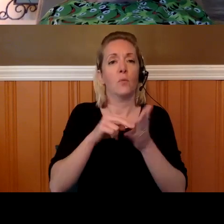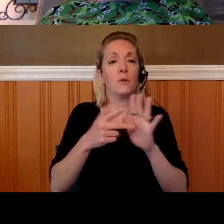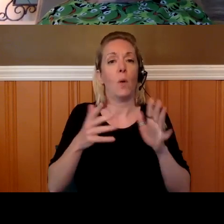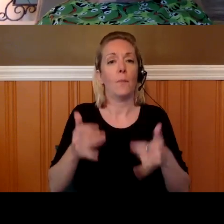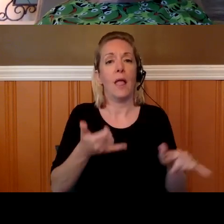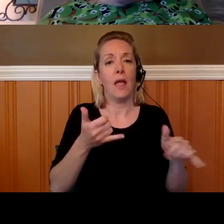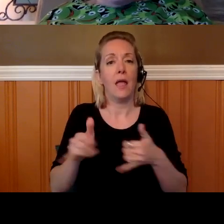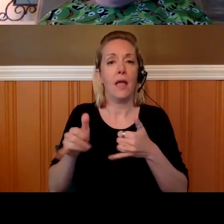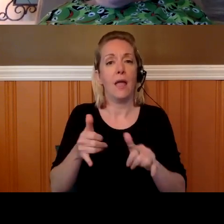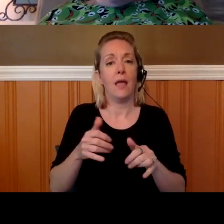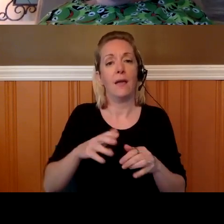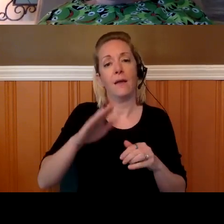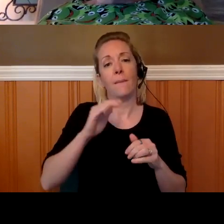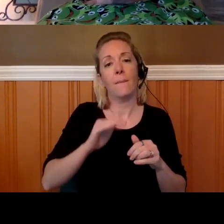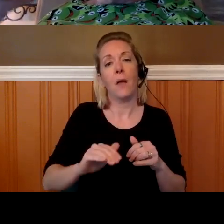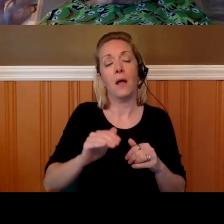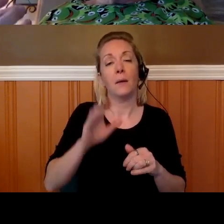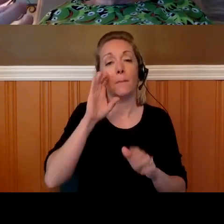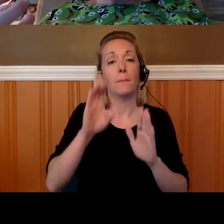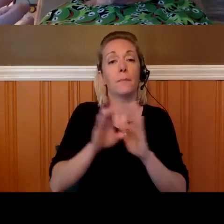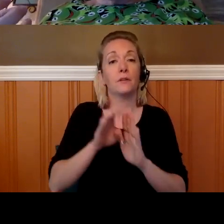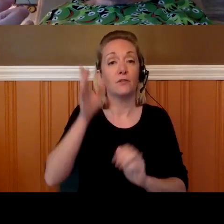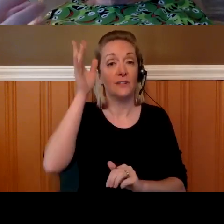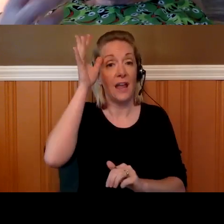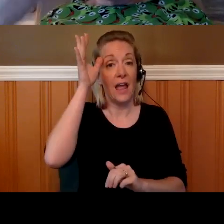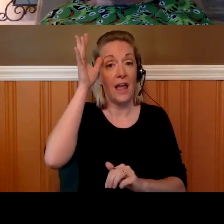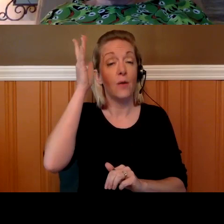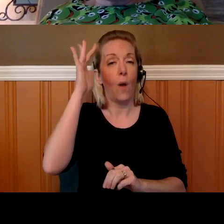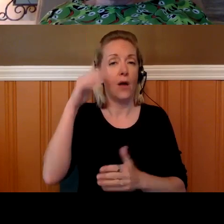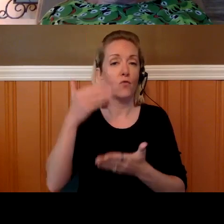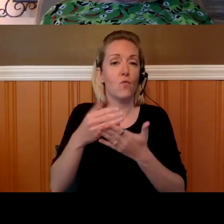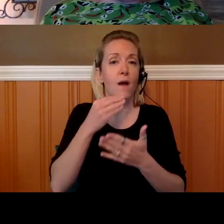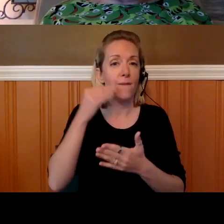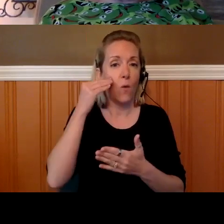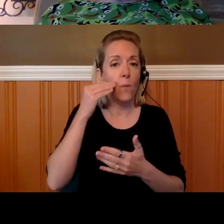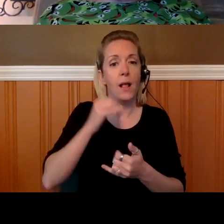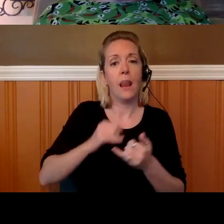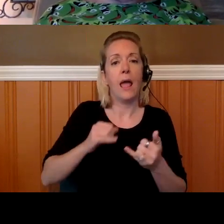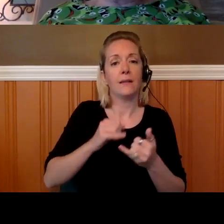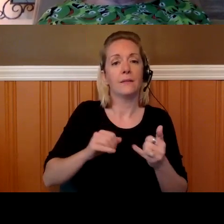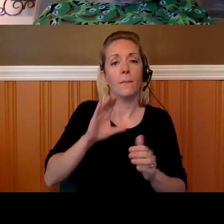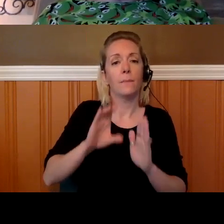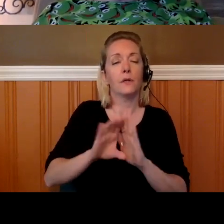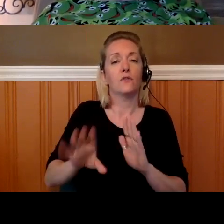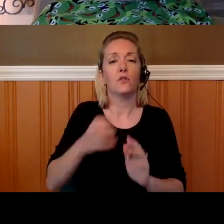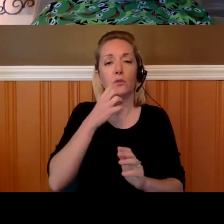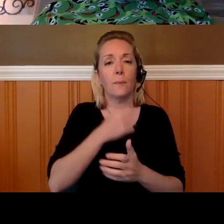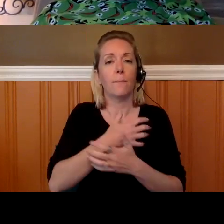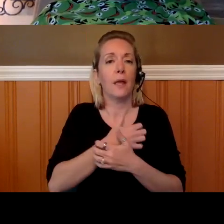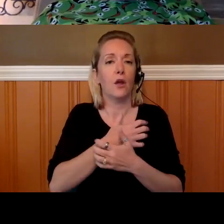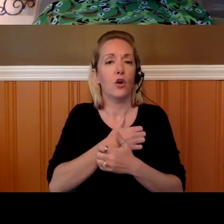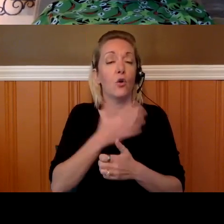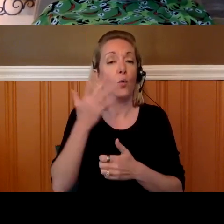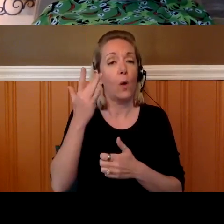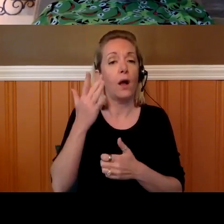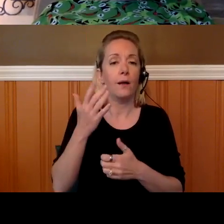came home, and then there's a picture of her sleepy time bear, because then it would be nighttime. And you can see off